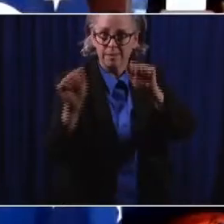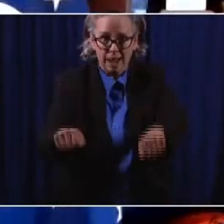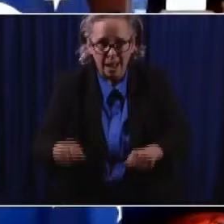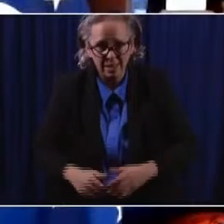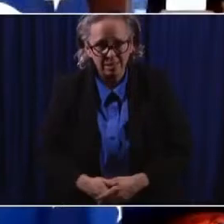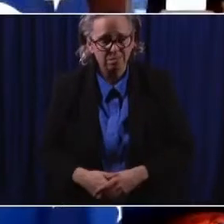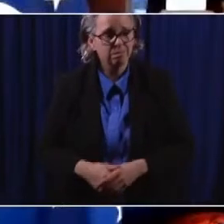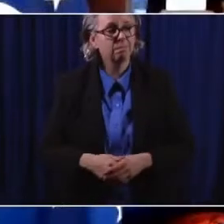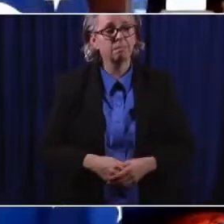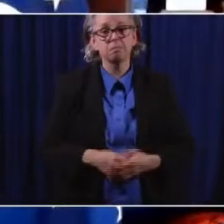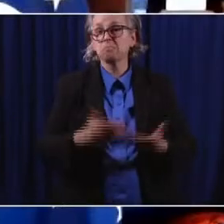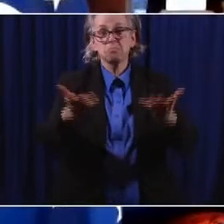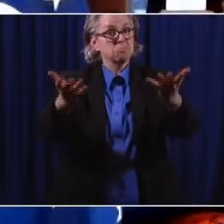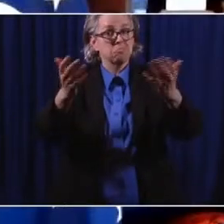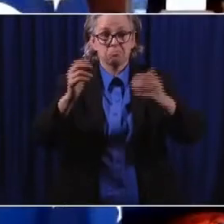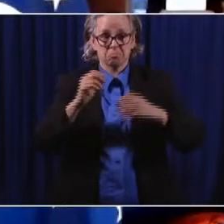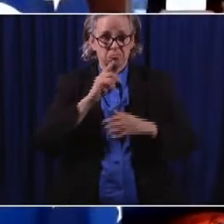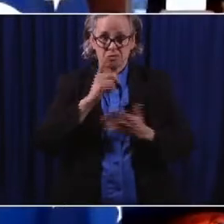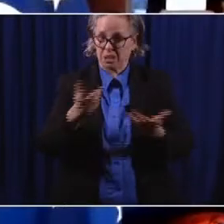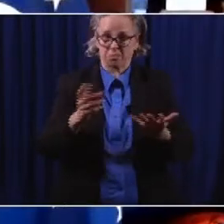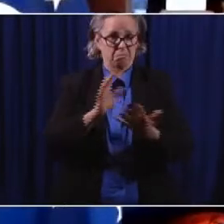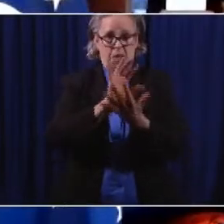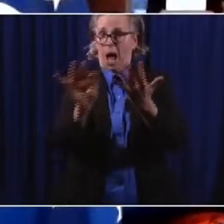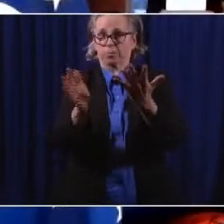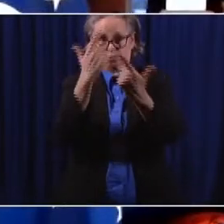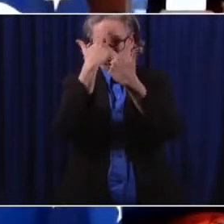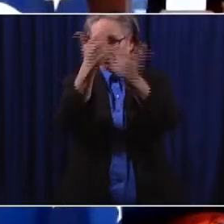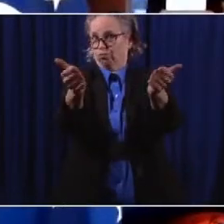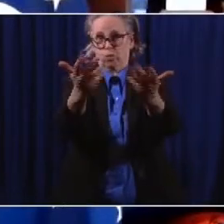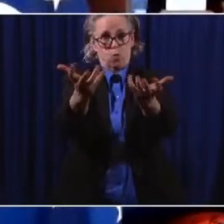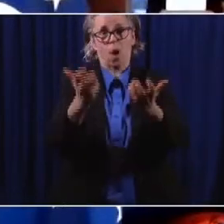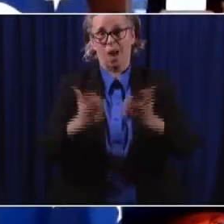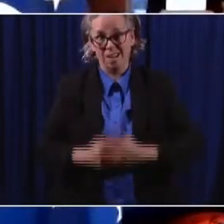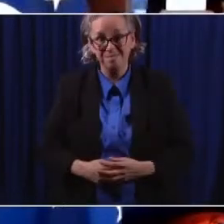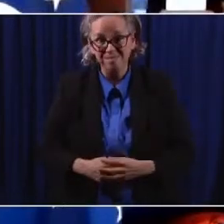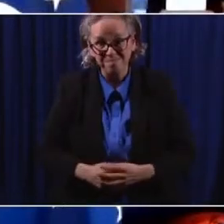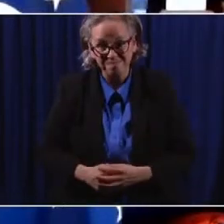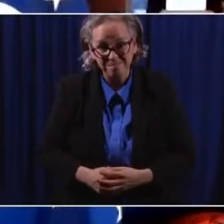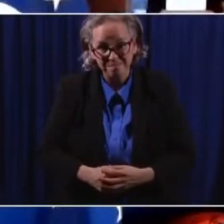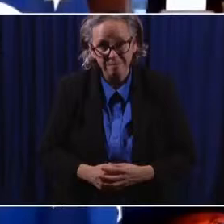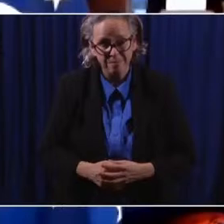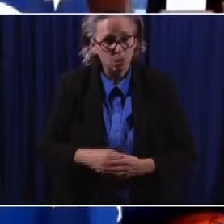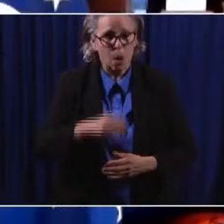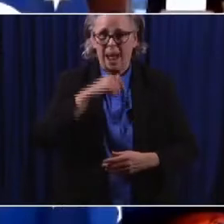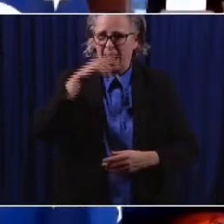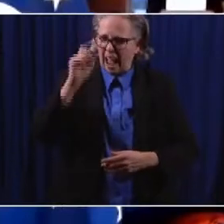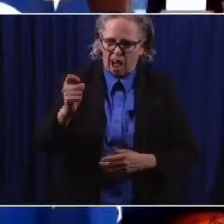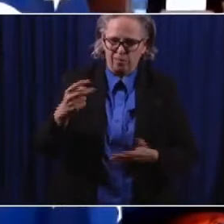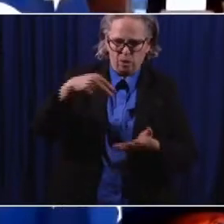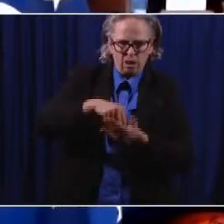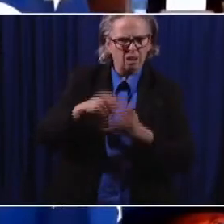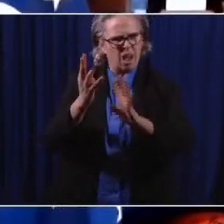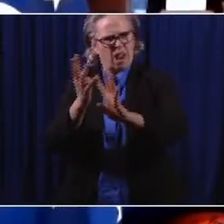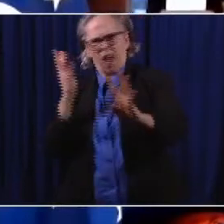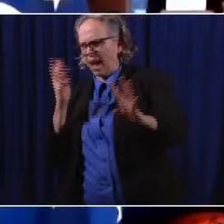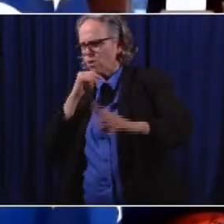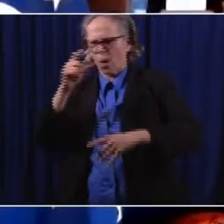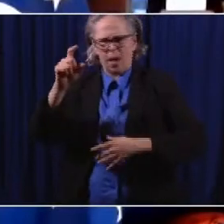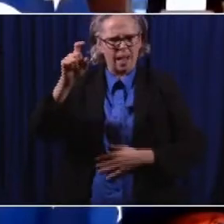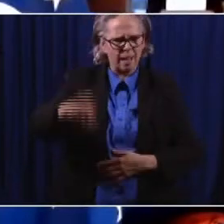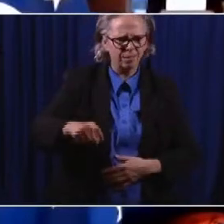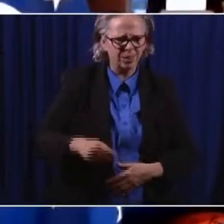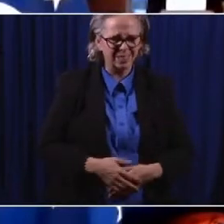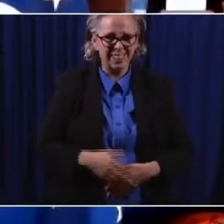fill it out, and just physically drop it off there at that Board of Elections so that you don't have to stand in a line. Just one convenience that the